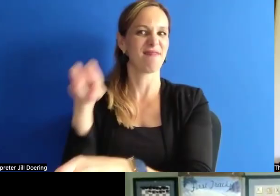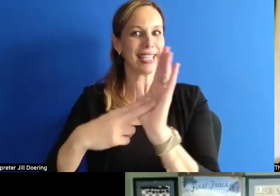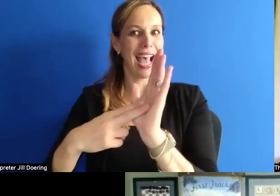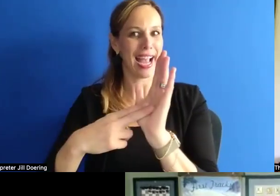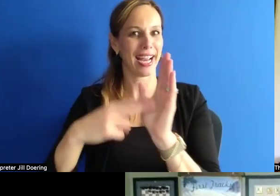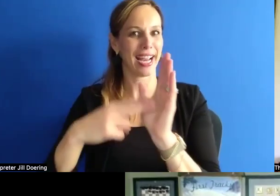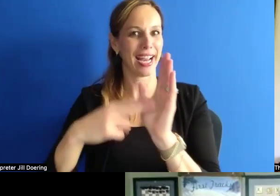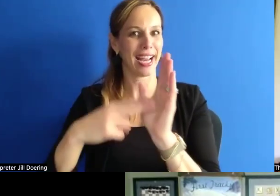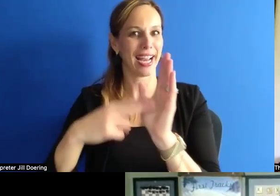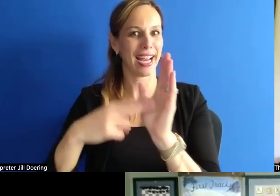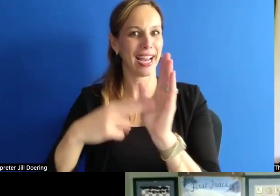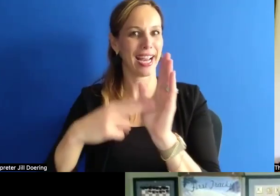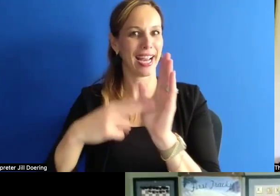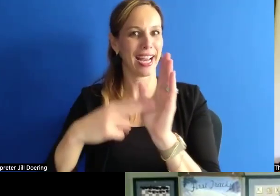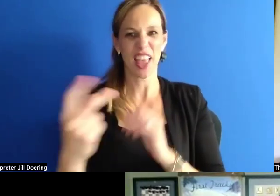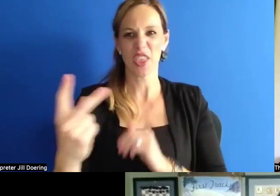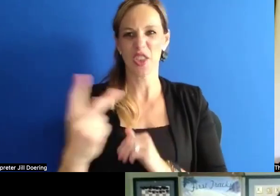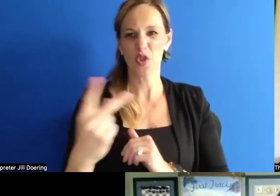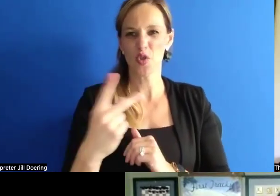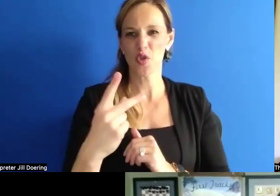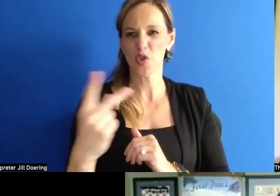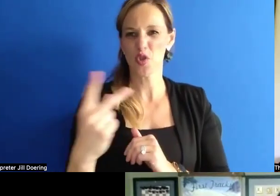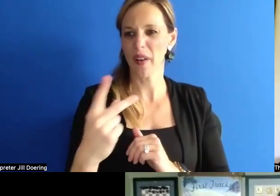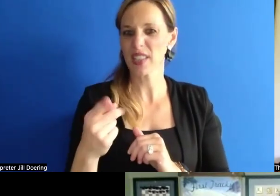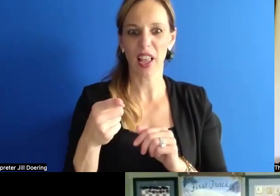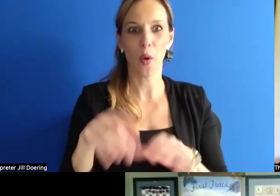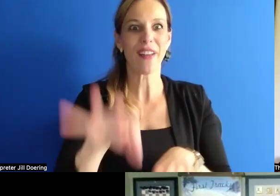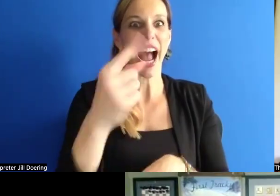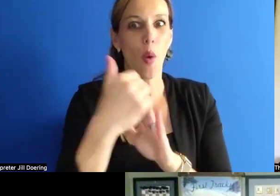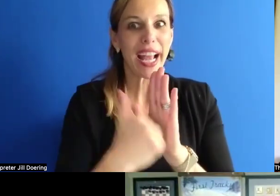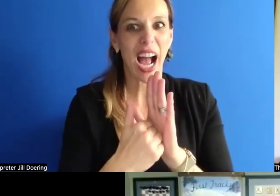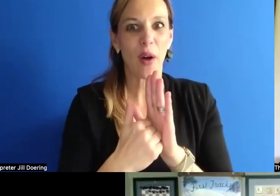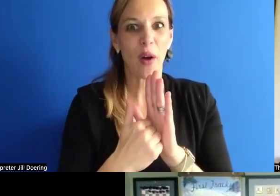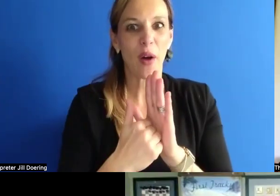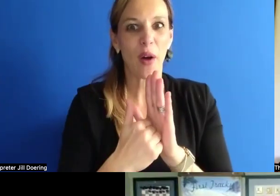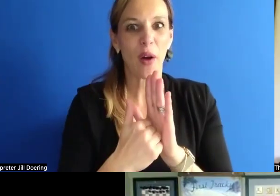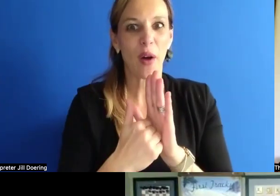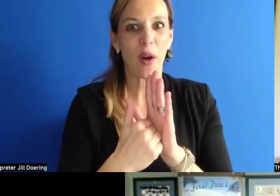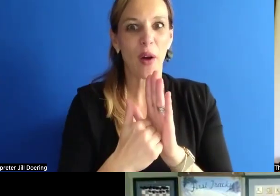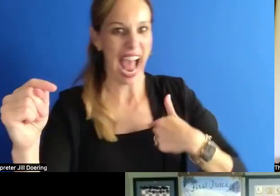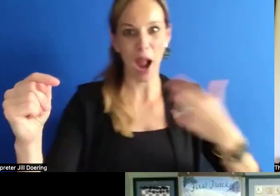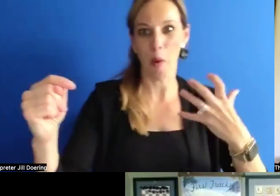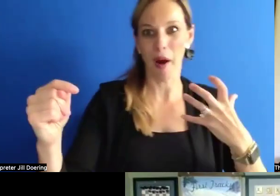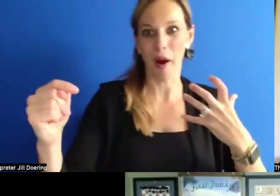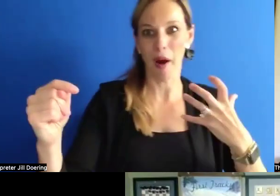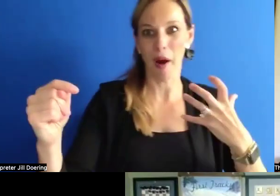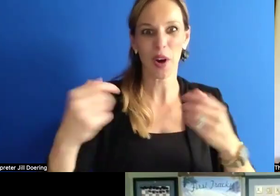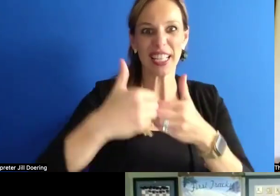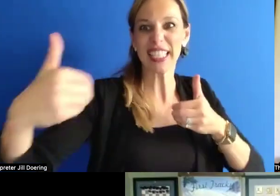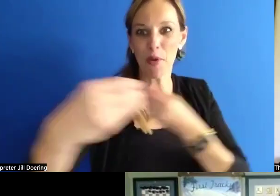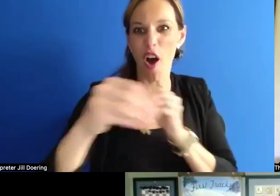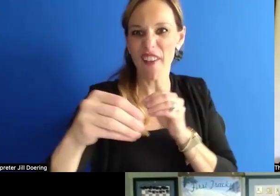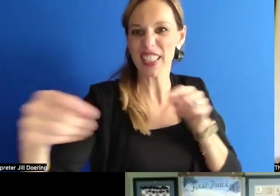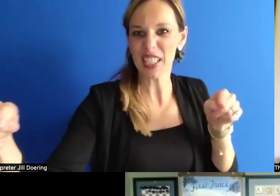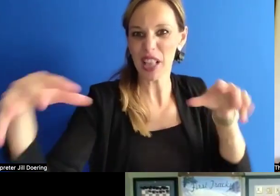and we end up fighting for the same one. And we butt heads the whole time, and we push each other, and